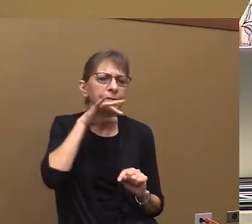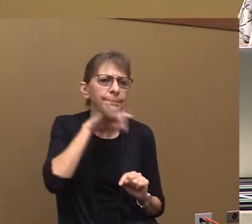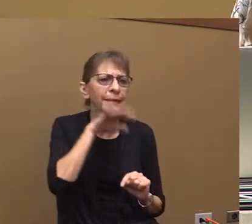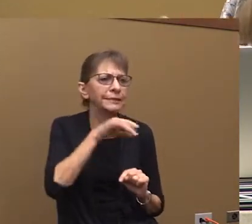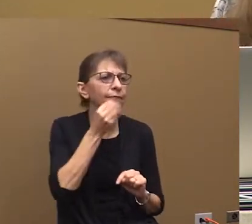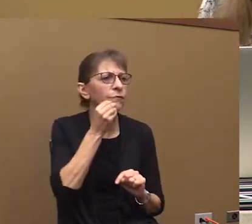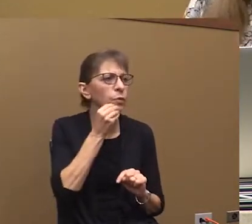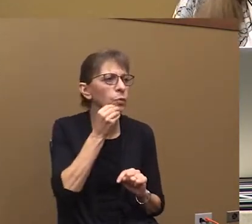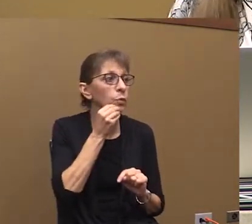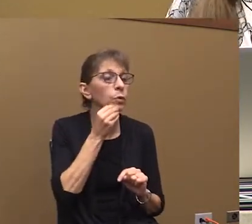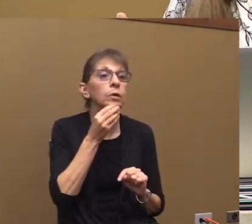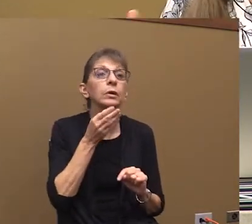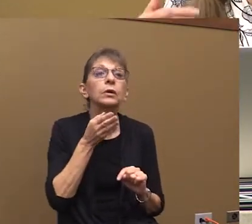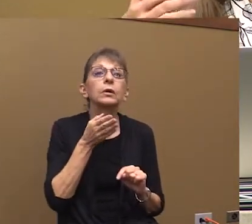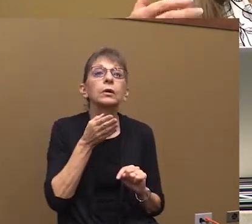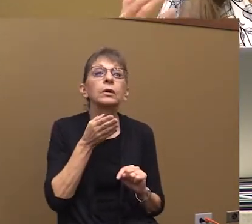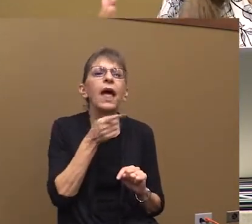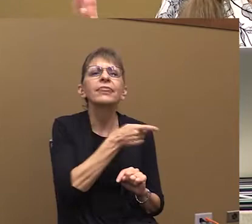I cannot,